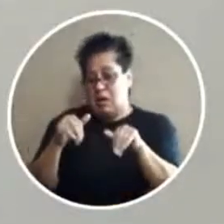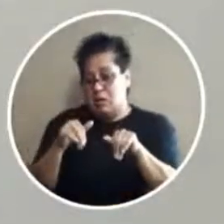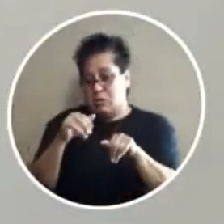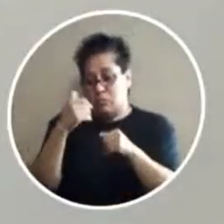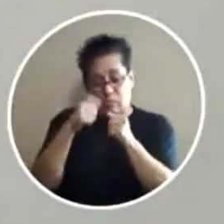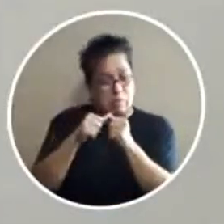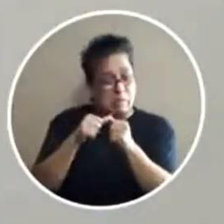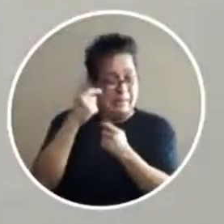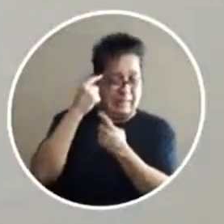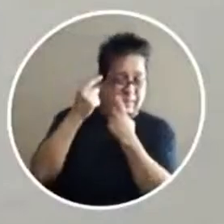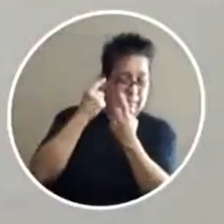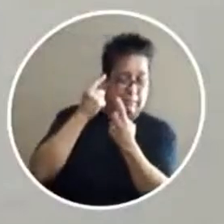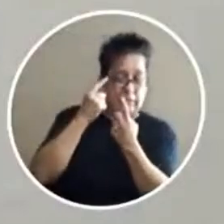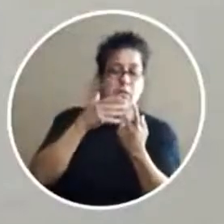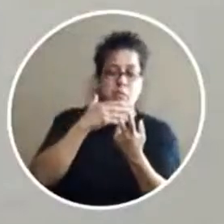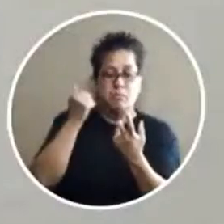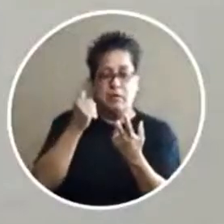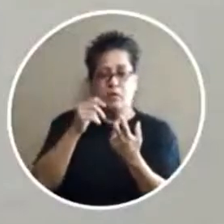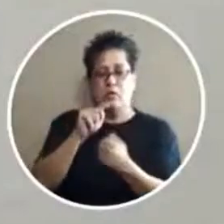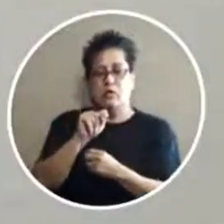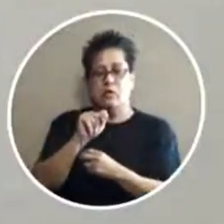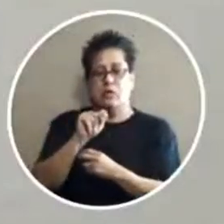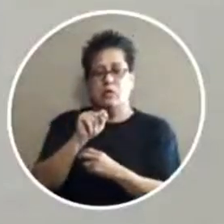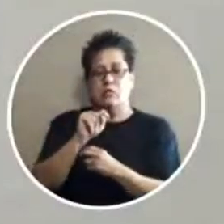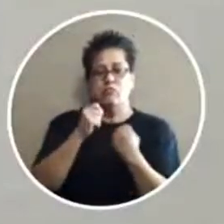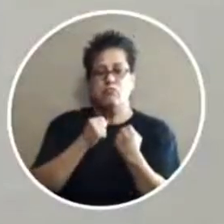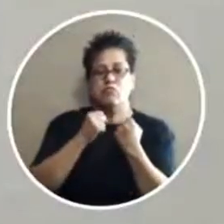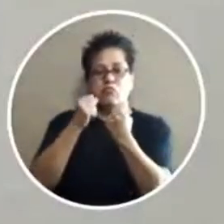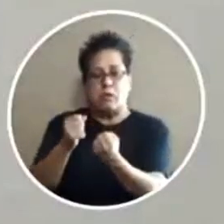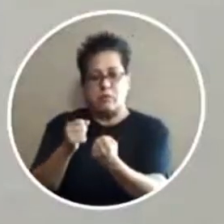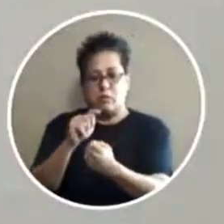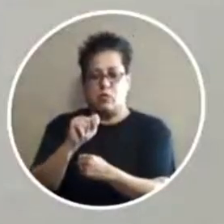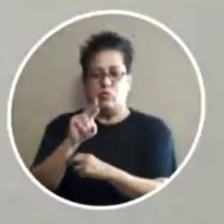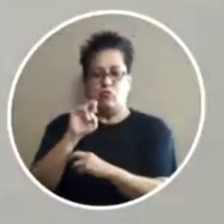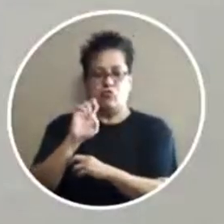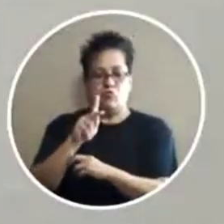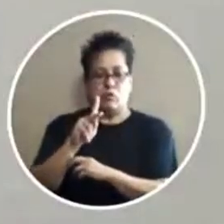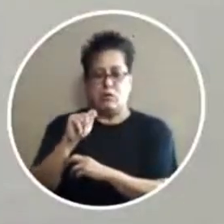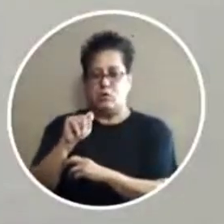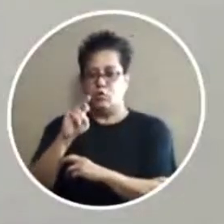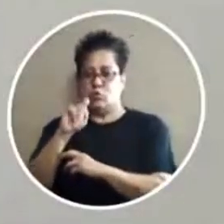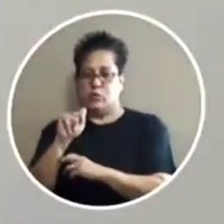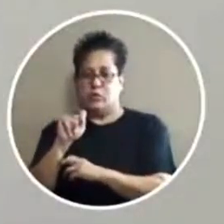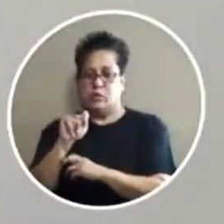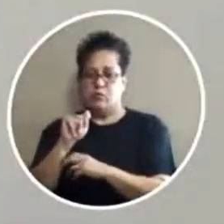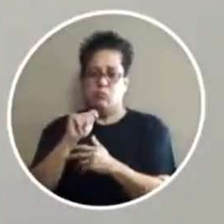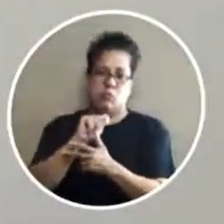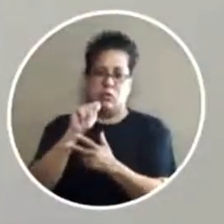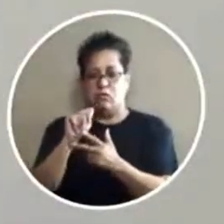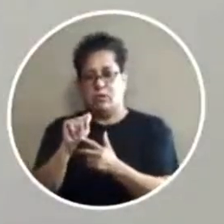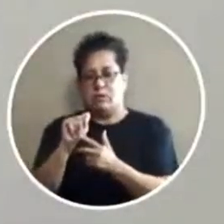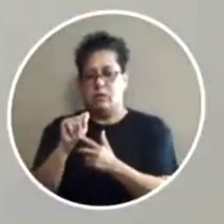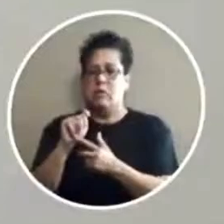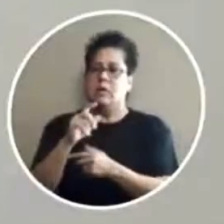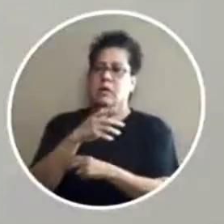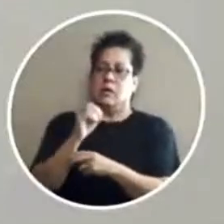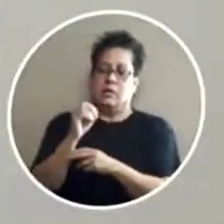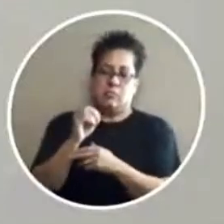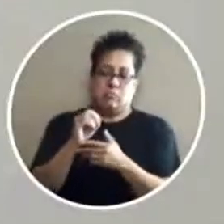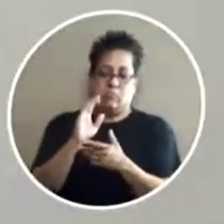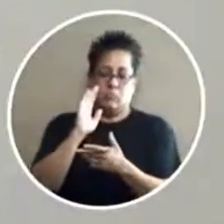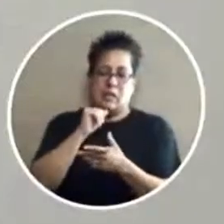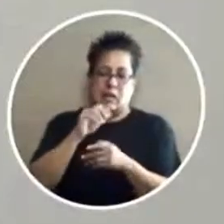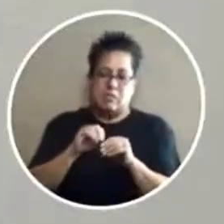consider drive-through trunk-or-treating options or things that are protective and will not add to the